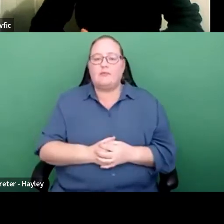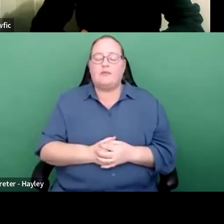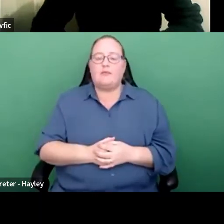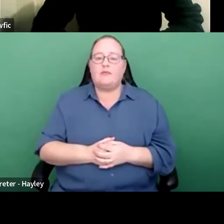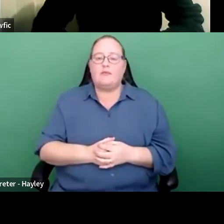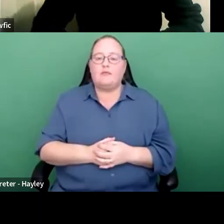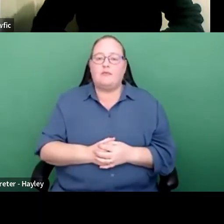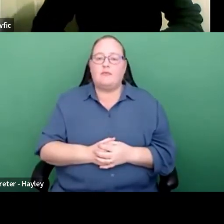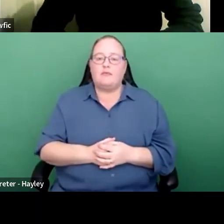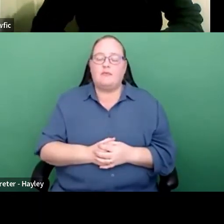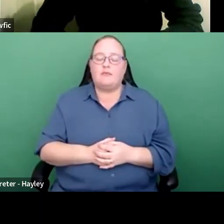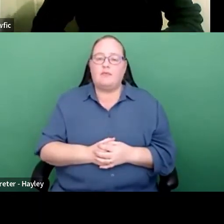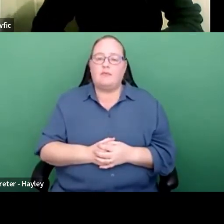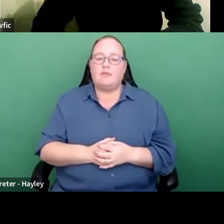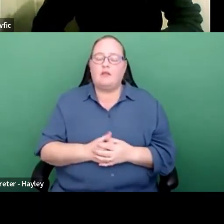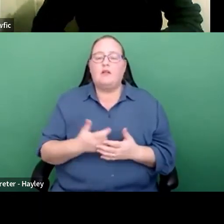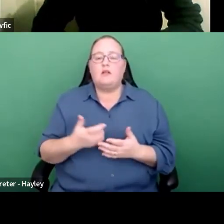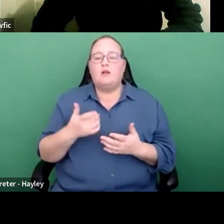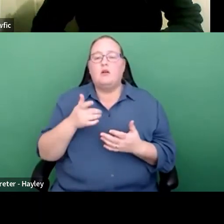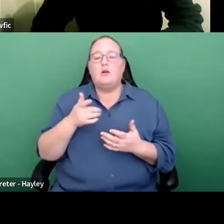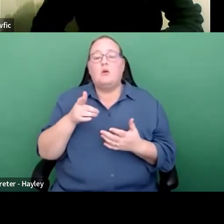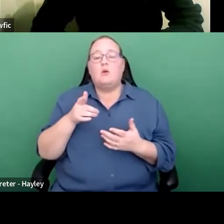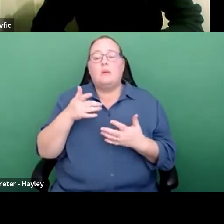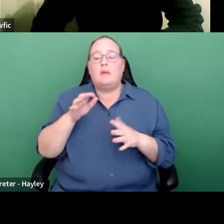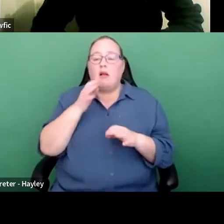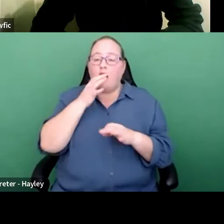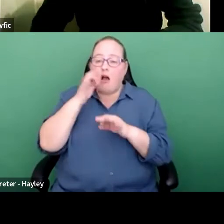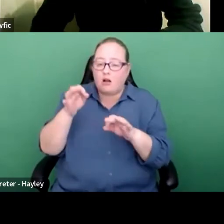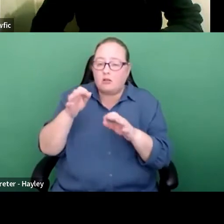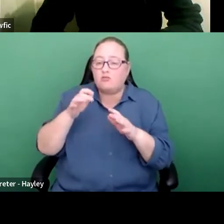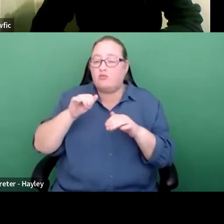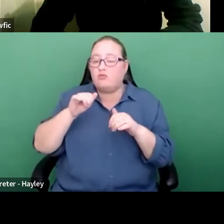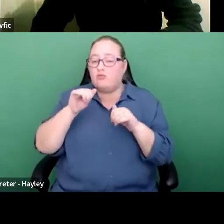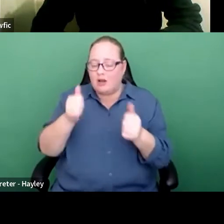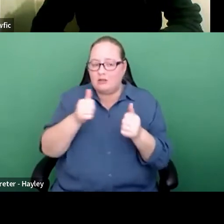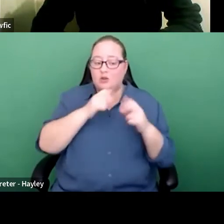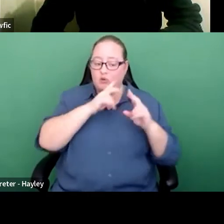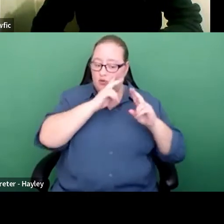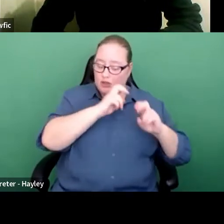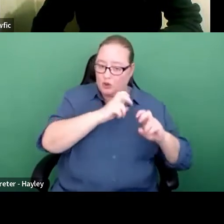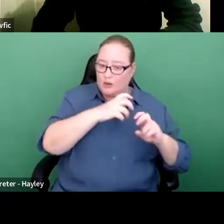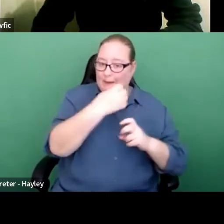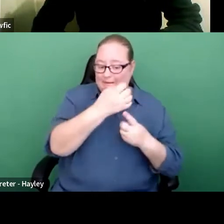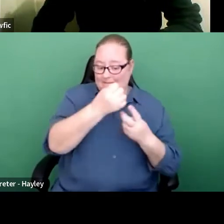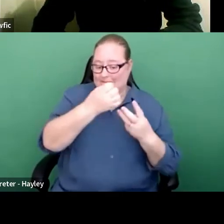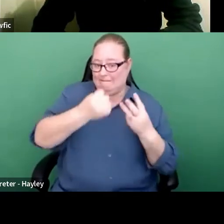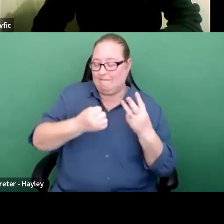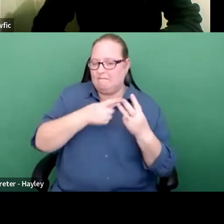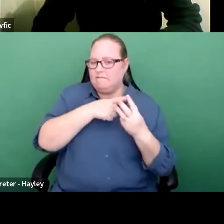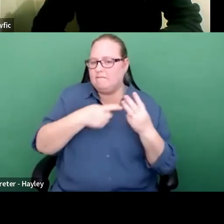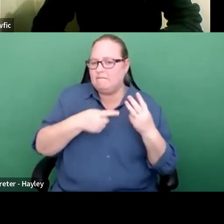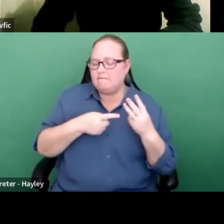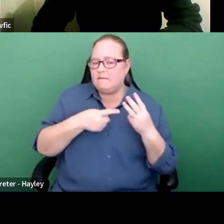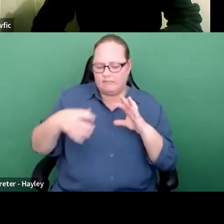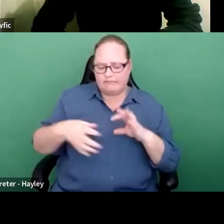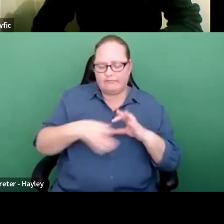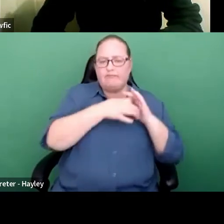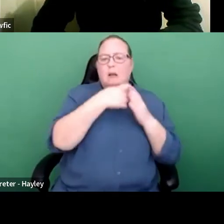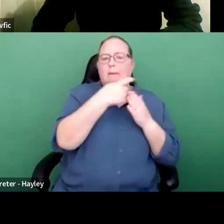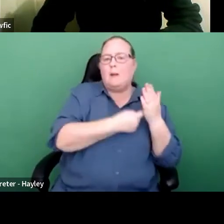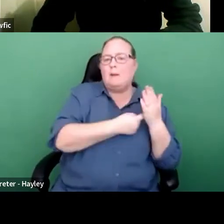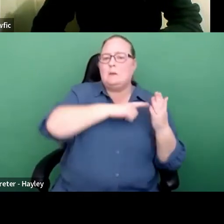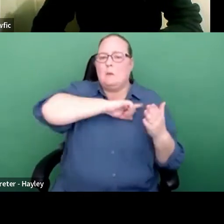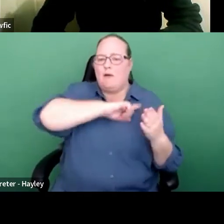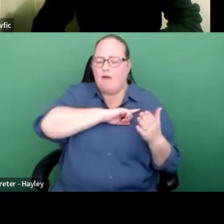it, the question was posed to them, okay, so what's the relevance of all this? Why is this relevant to policy? Why